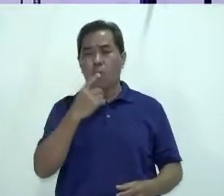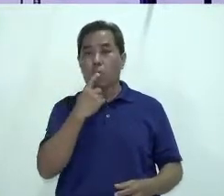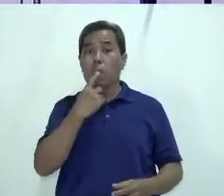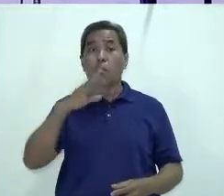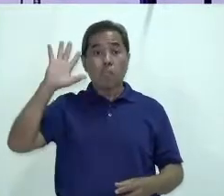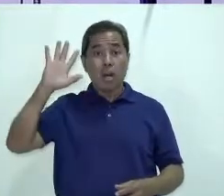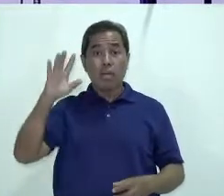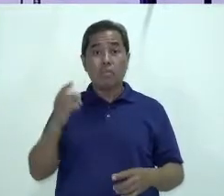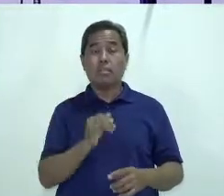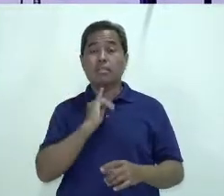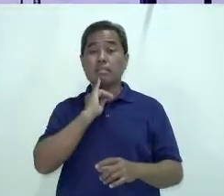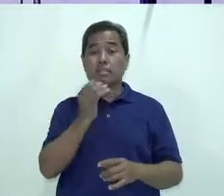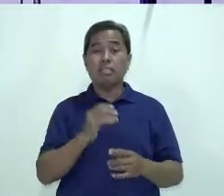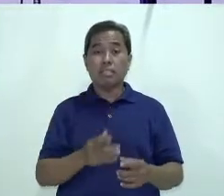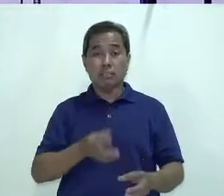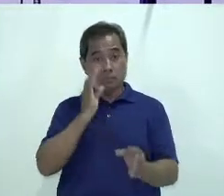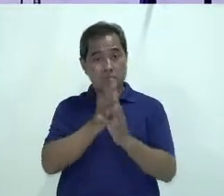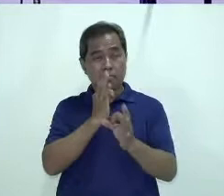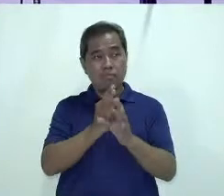him to do that.